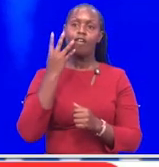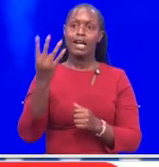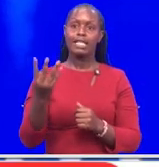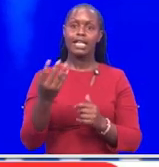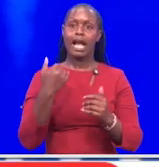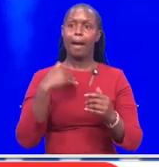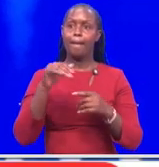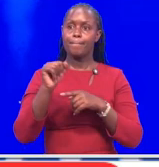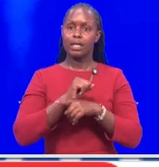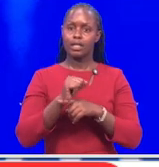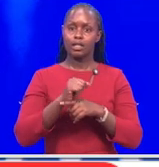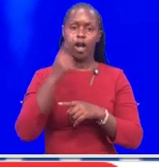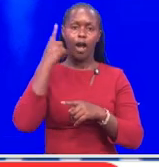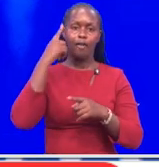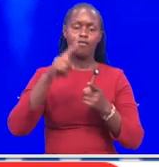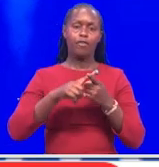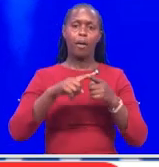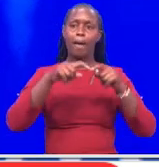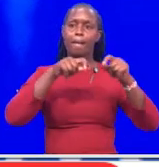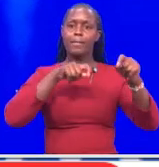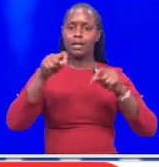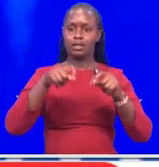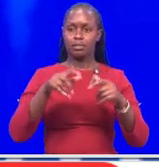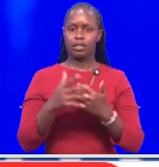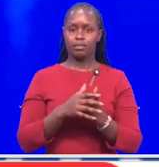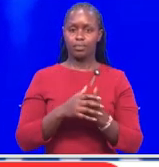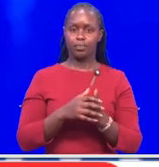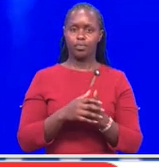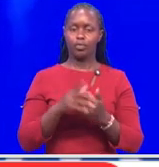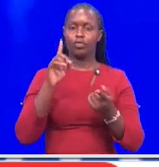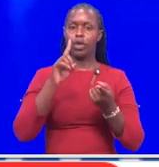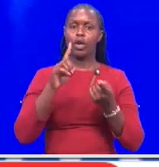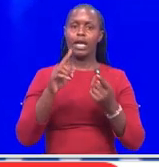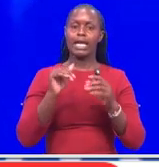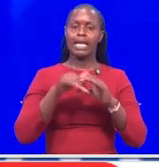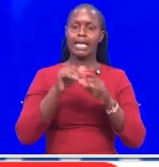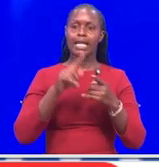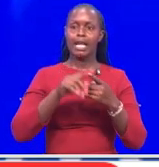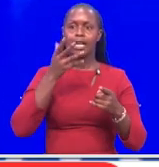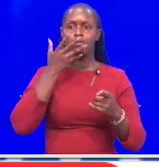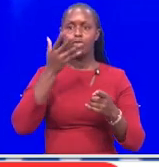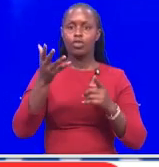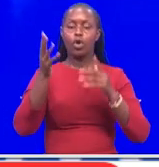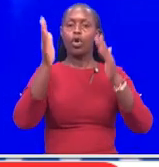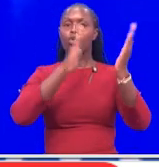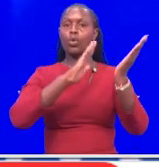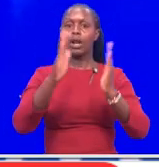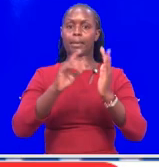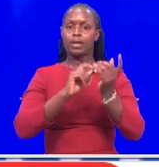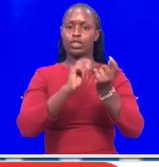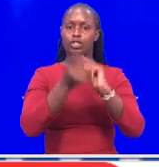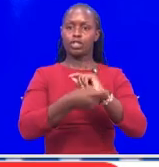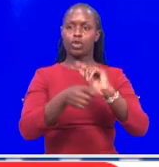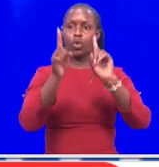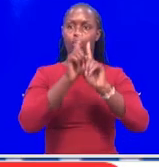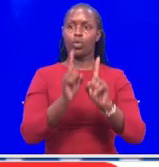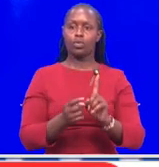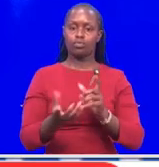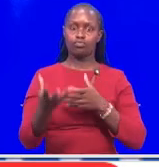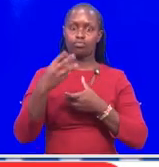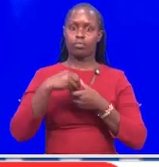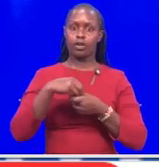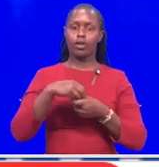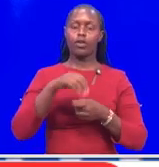for aflatoxin management. In response to climate change, WFP also supports the adoption of biofortified